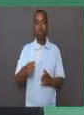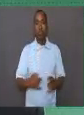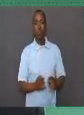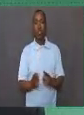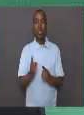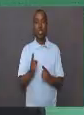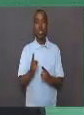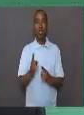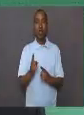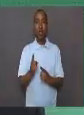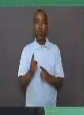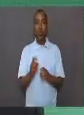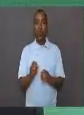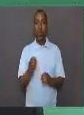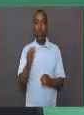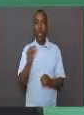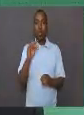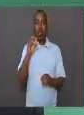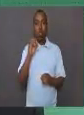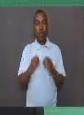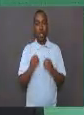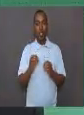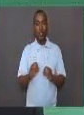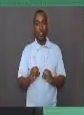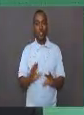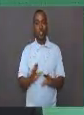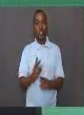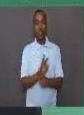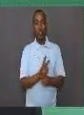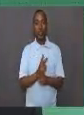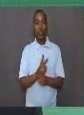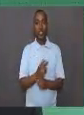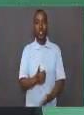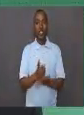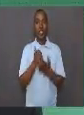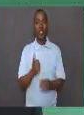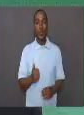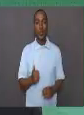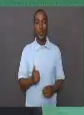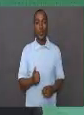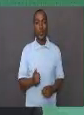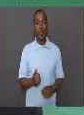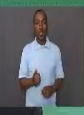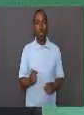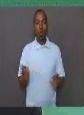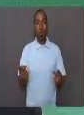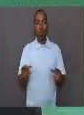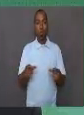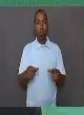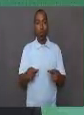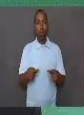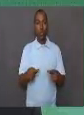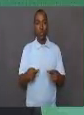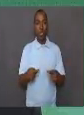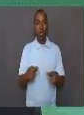the spread of microorganisms. Provided that the surface or